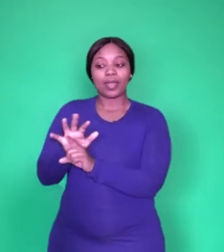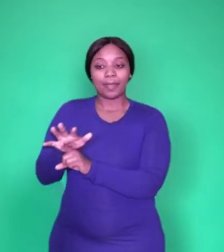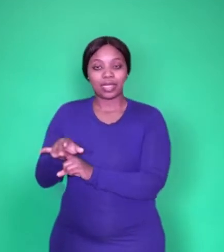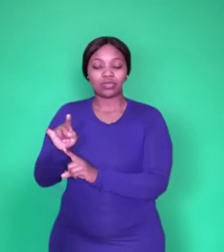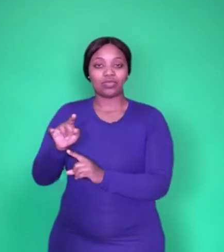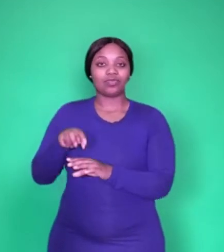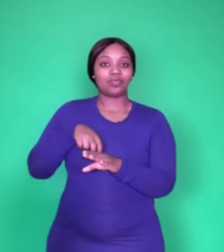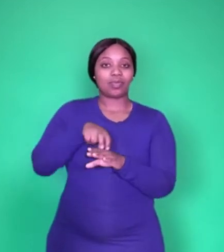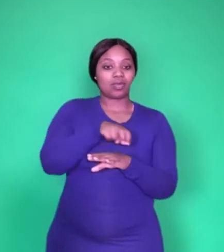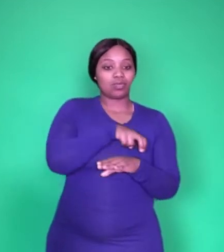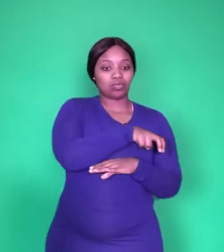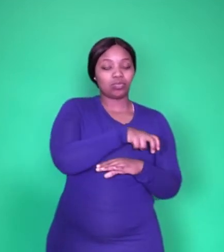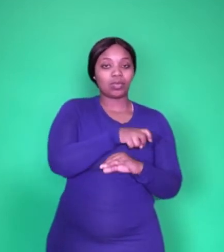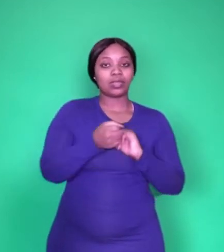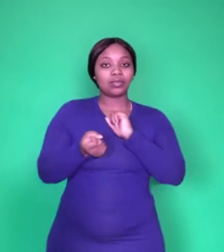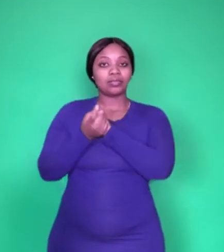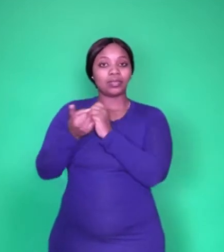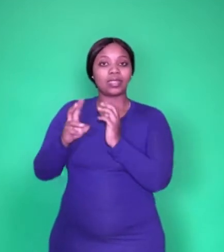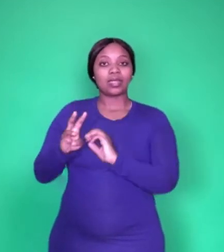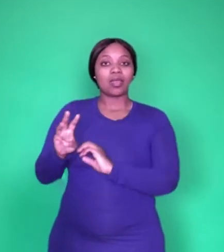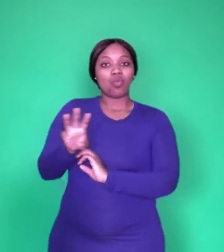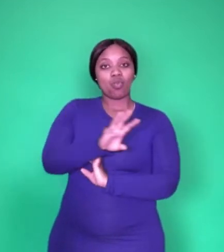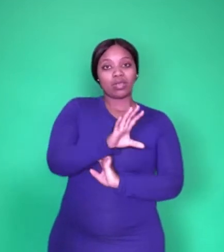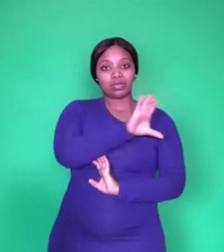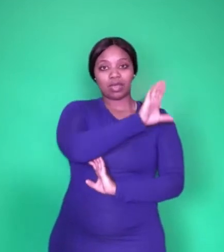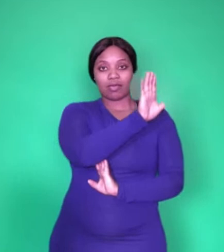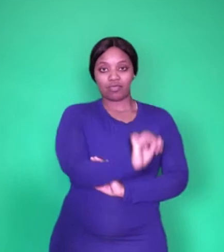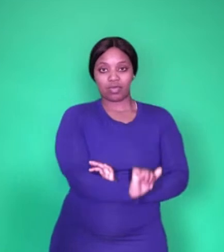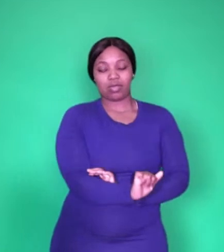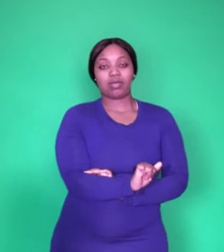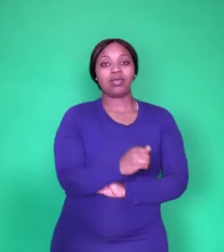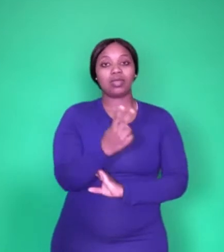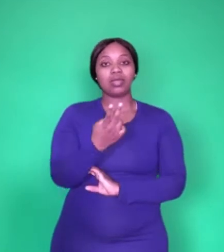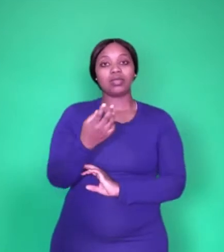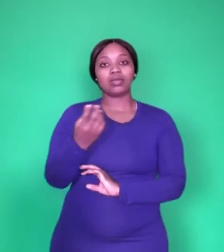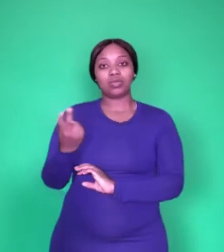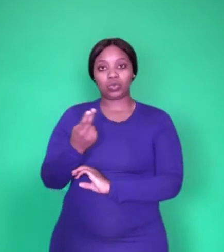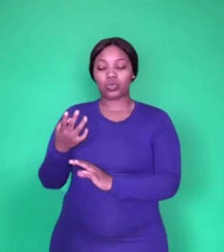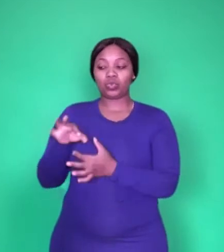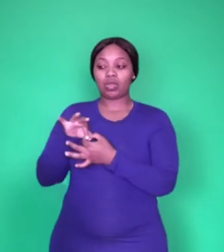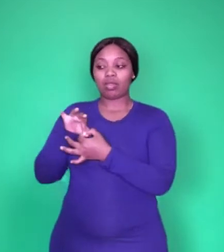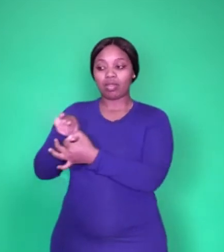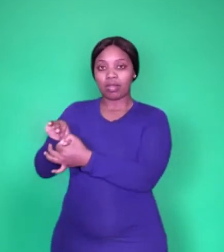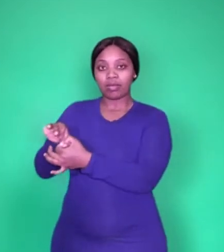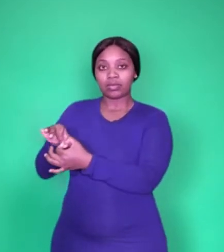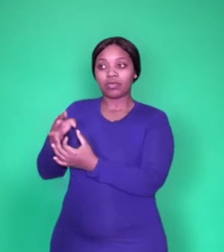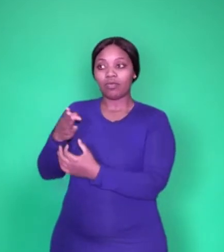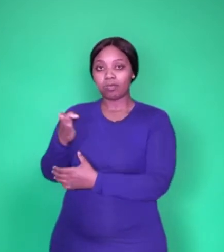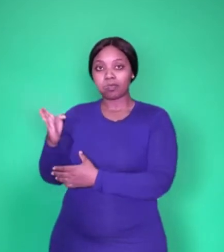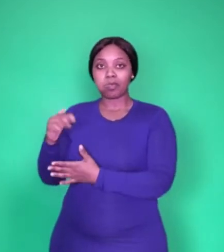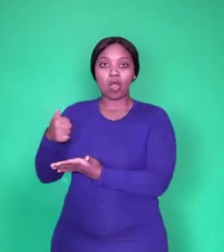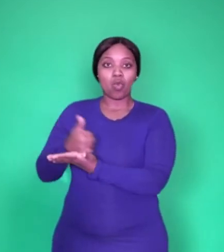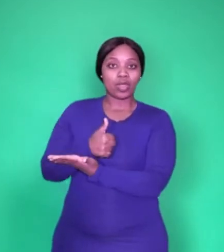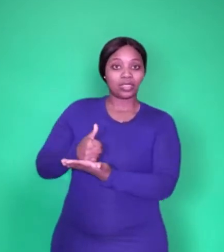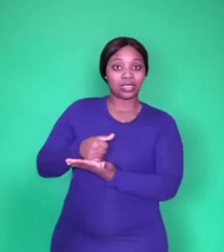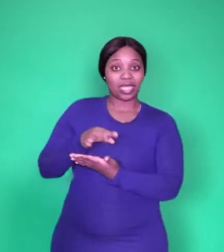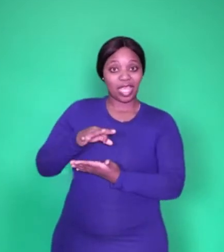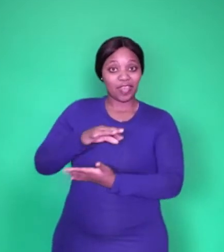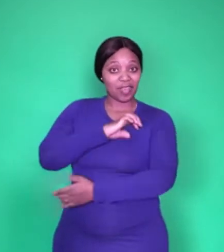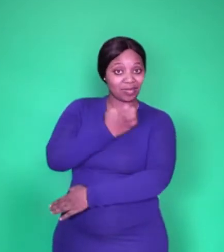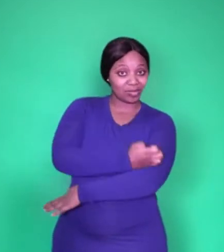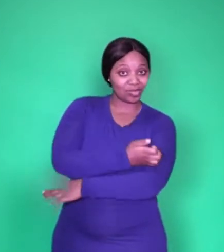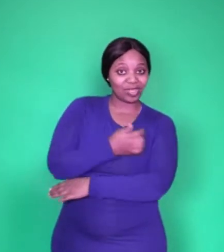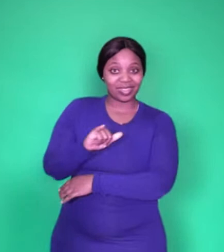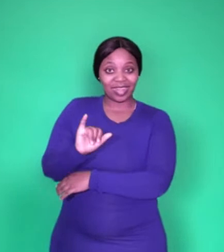So I will post the link in the chat box for you to register for that. If you still have the energy to attend a webinar